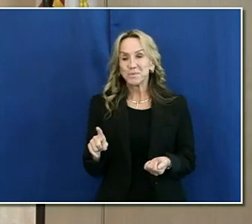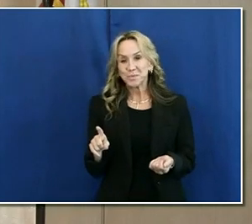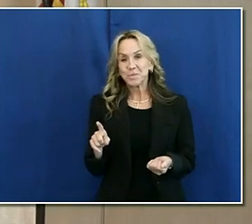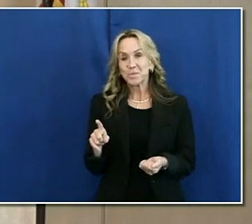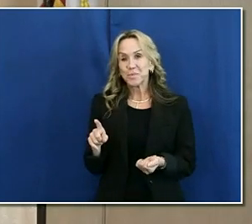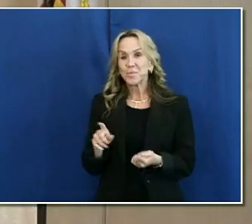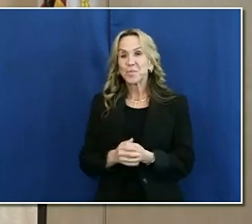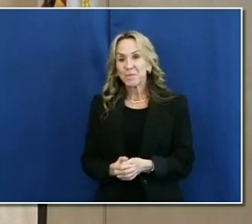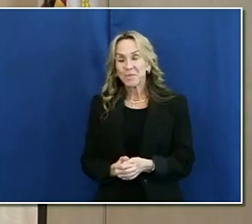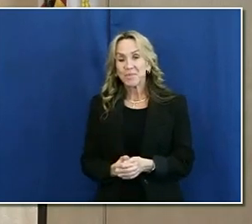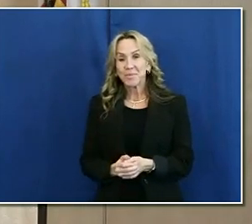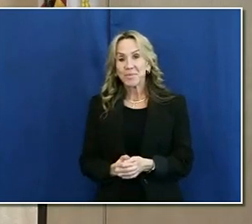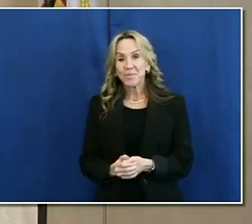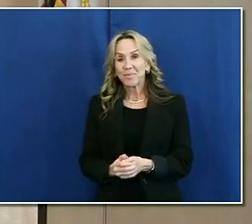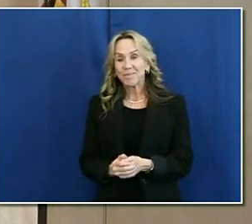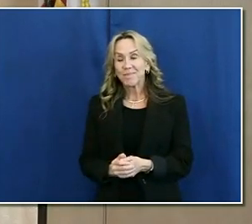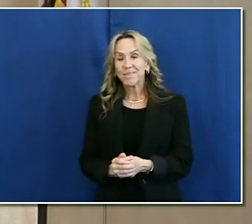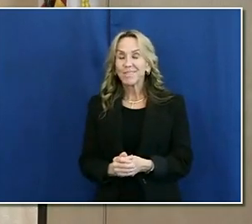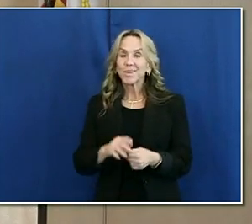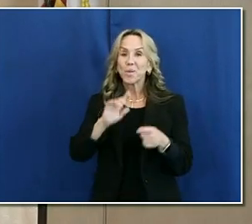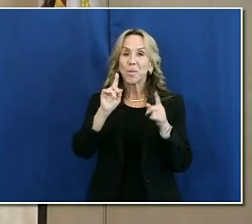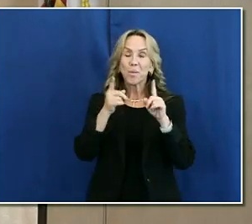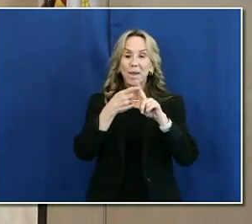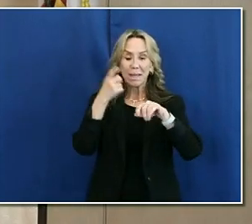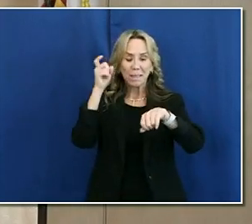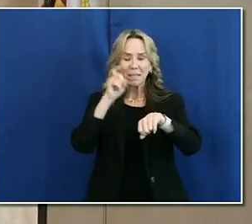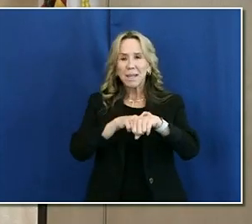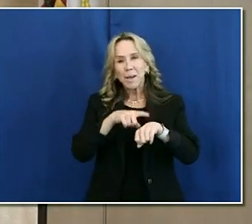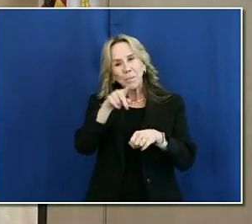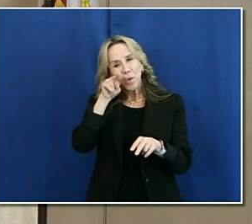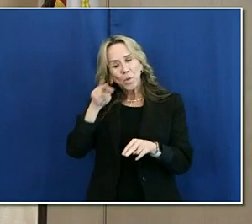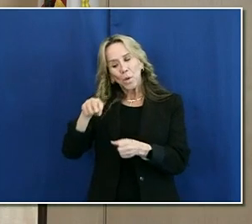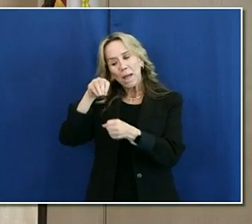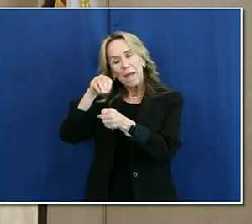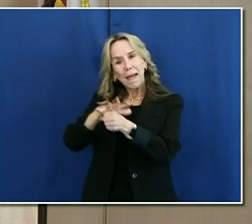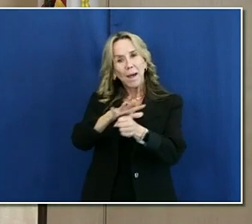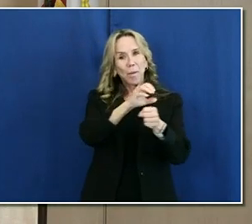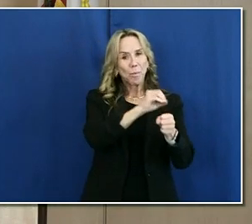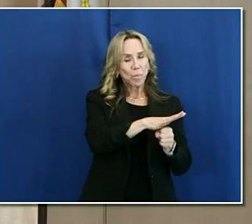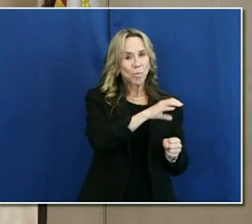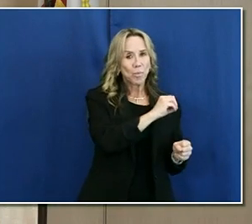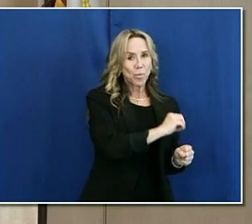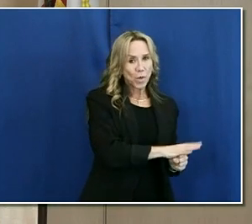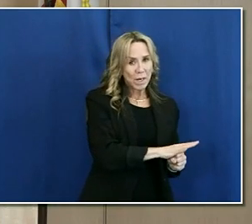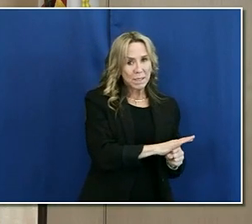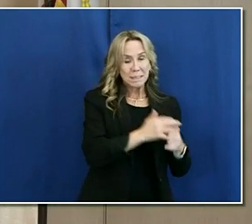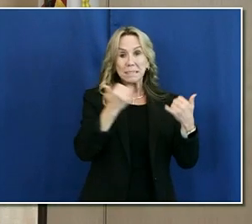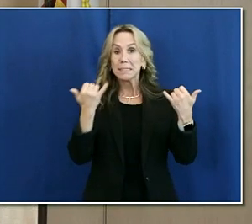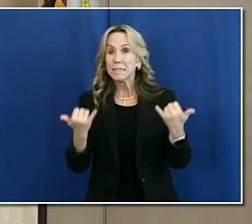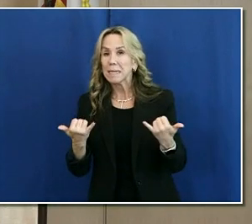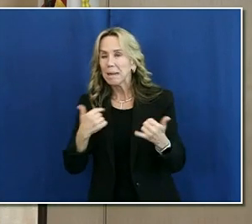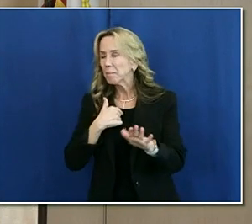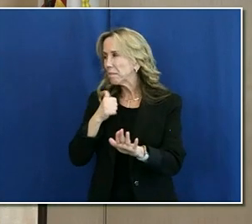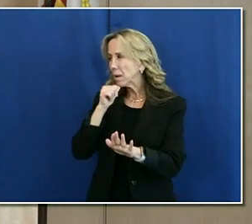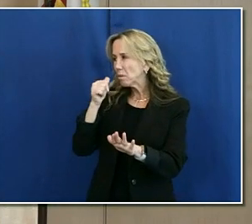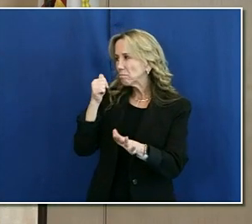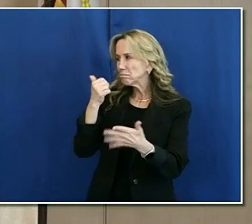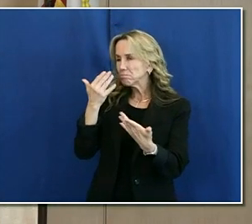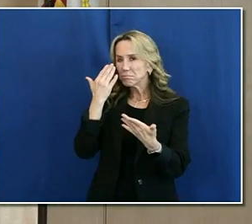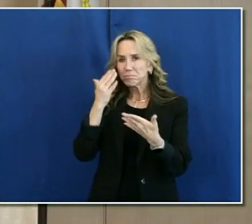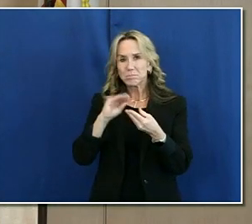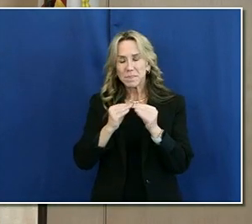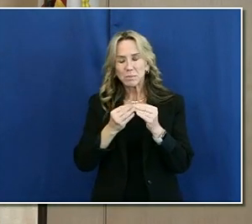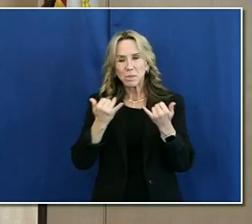So, when we look at how many outbreaks there are currently, and I'm not sure what the number is today, maybe it